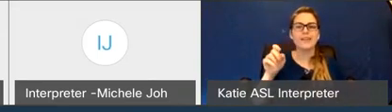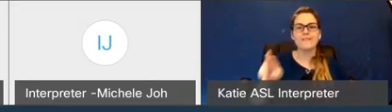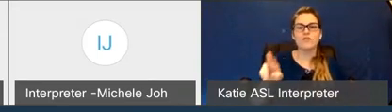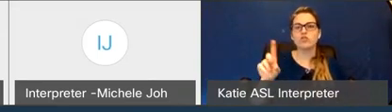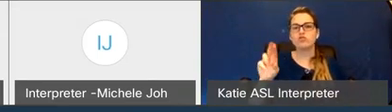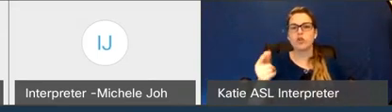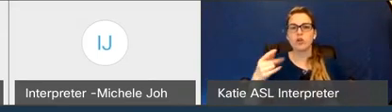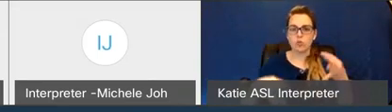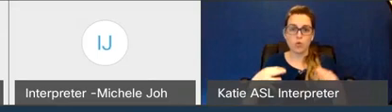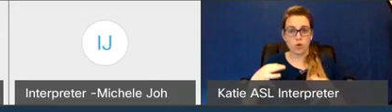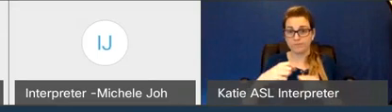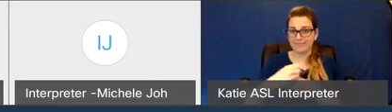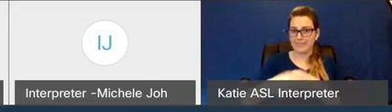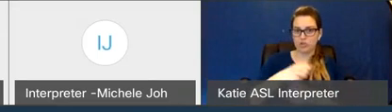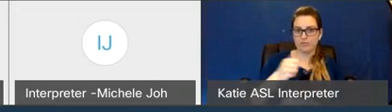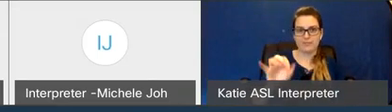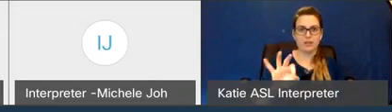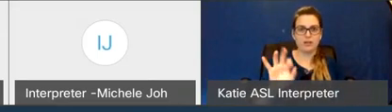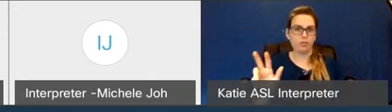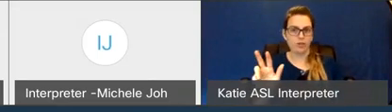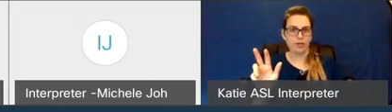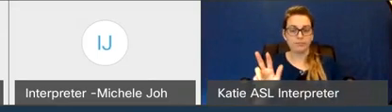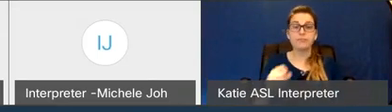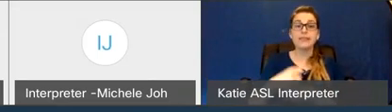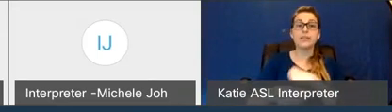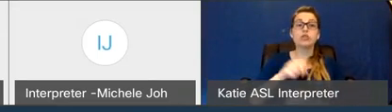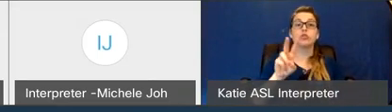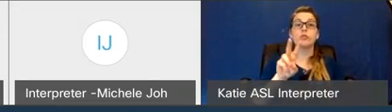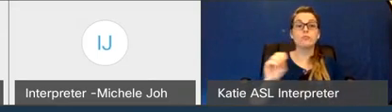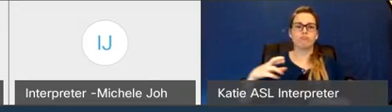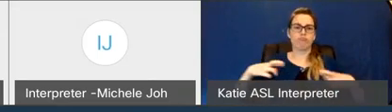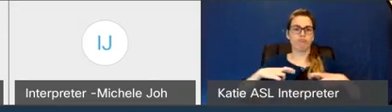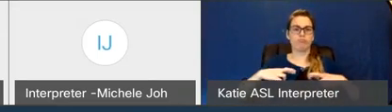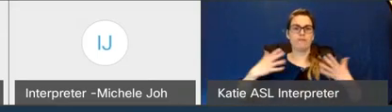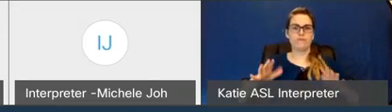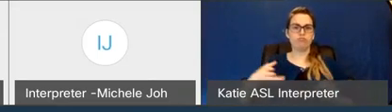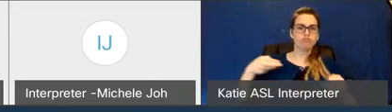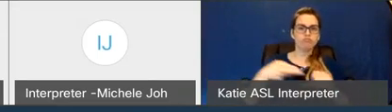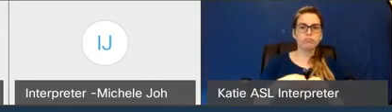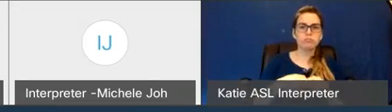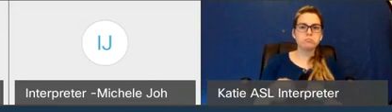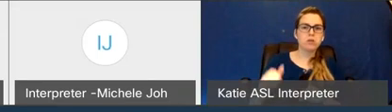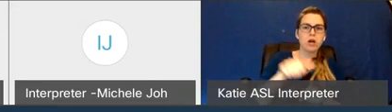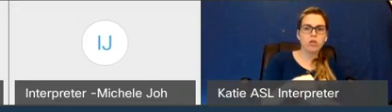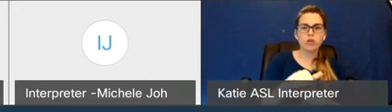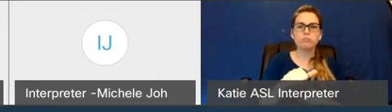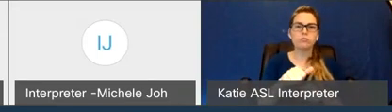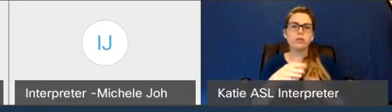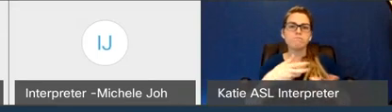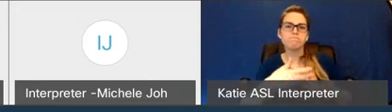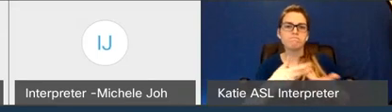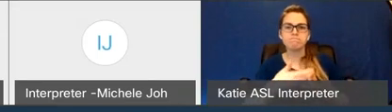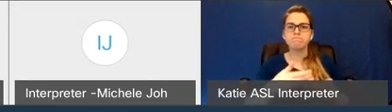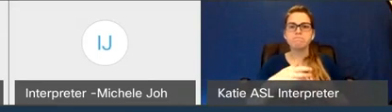1993. In 2000, after he retired from the bench, he joined Judicial Arbiter Group, a meditation arbitration firm. Judge